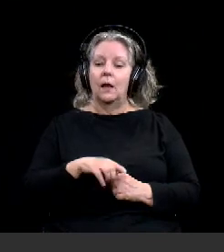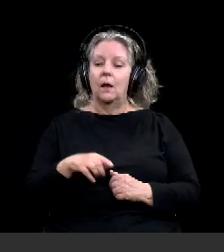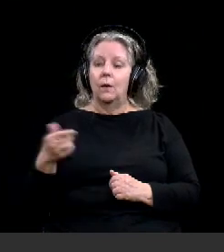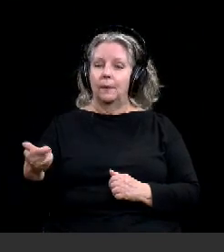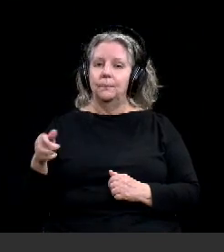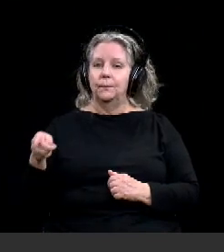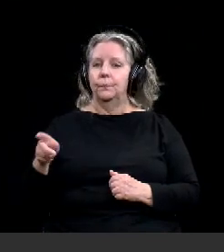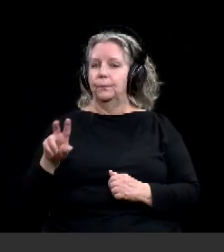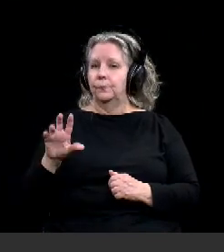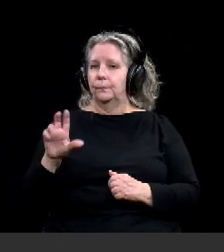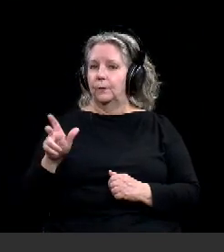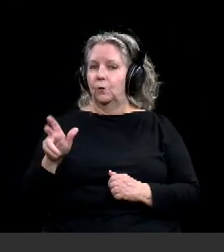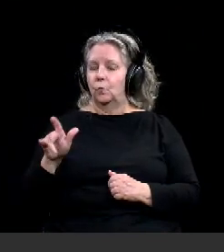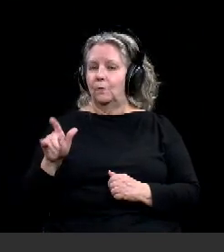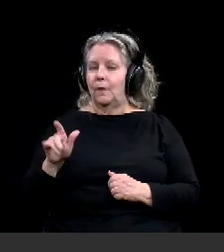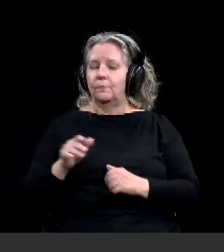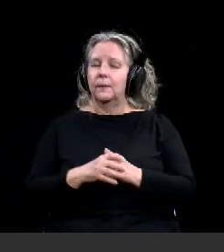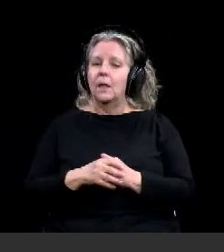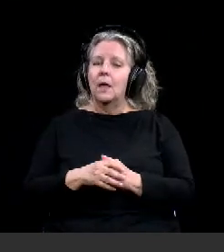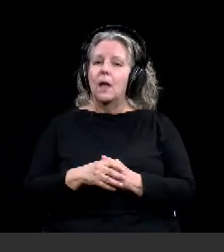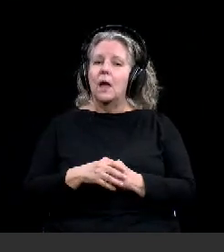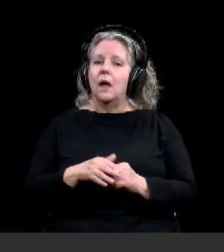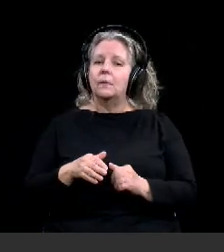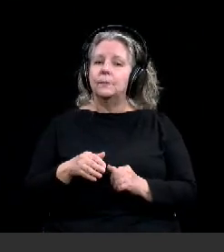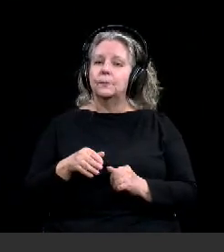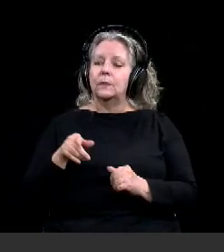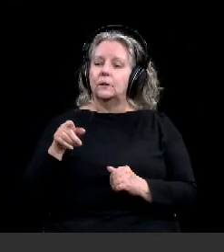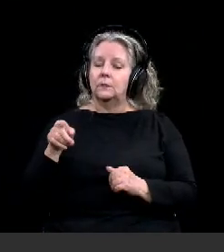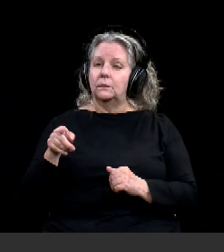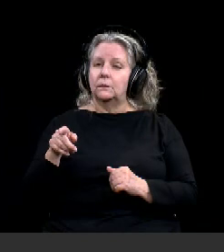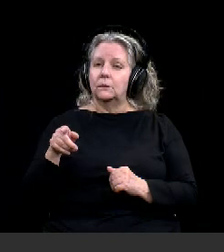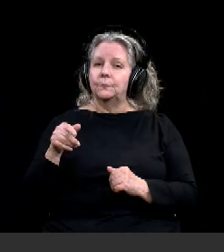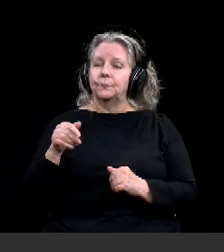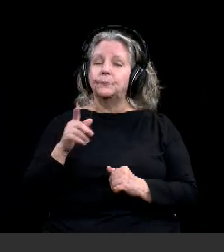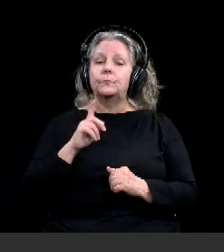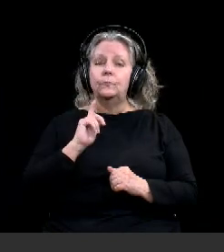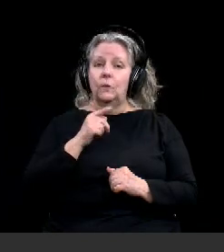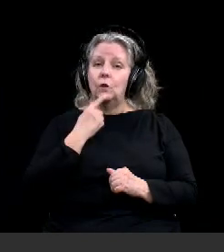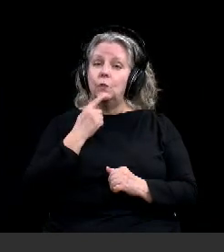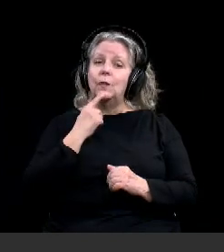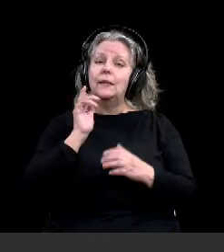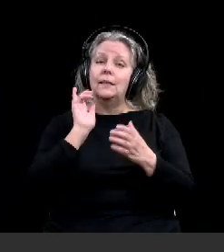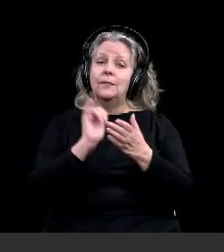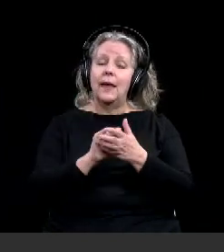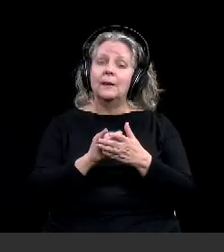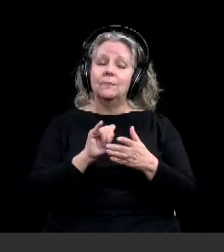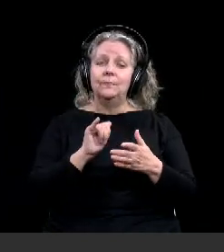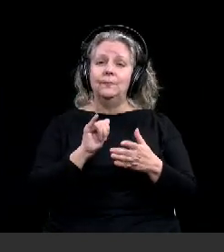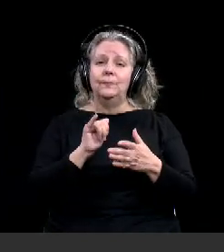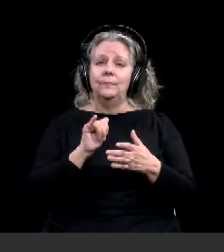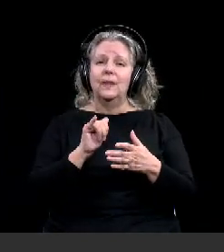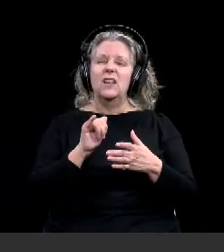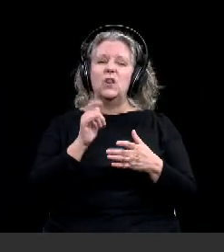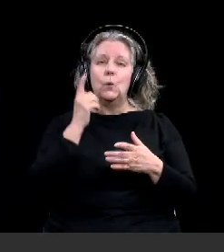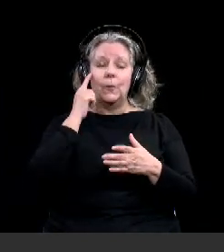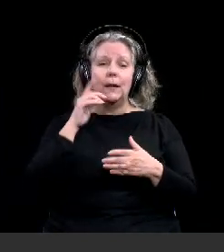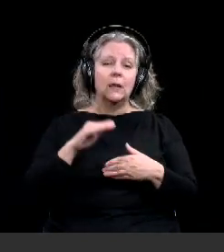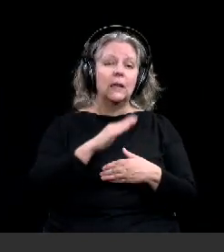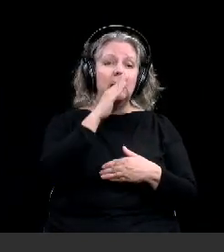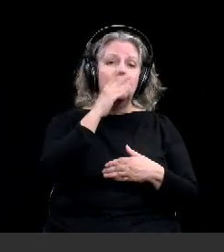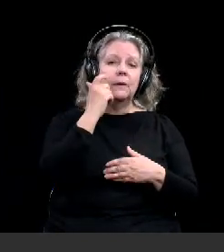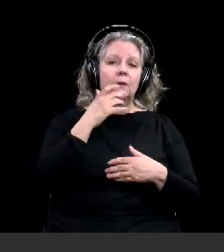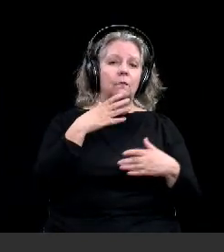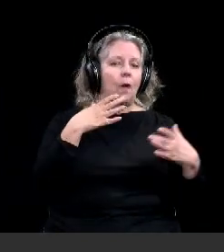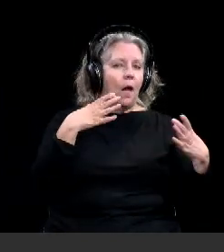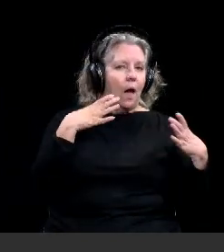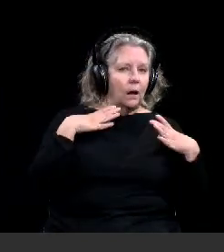that we have just went through and passed. Do you feel the vaccine and it playing a role in that decrease? Do you think it'll be a